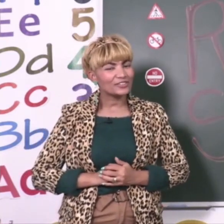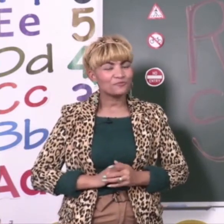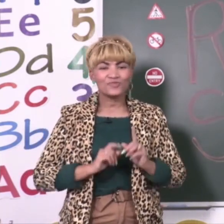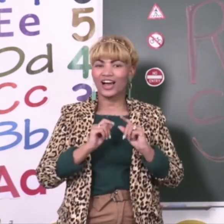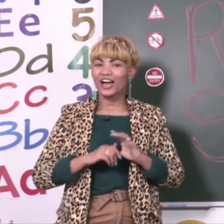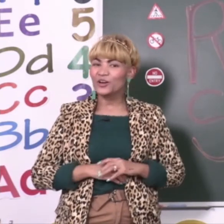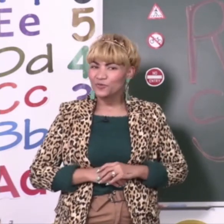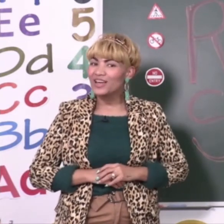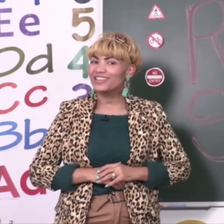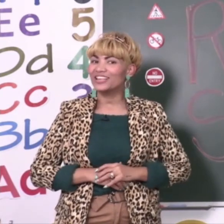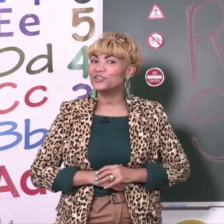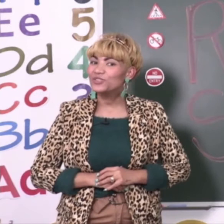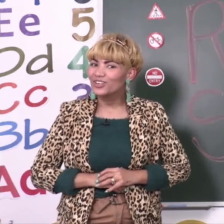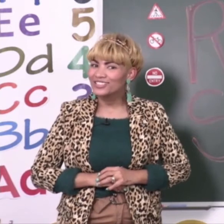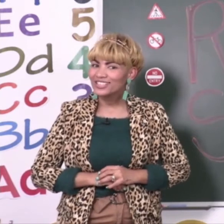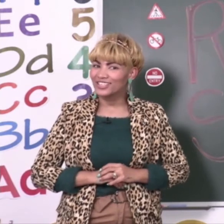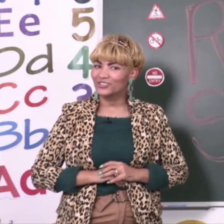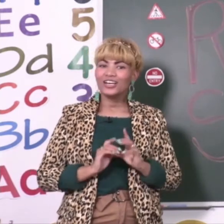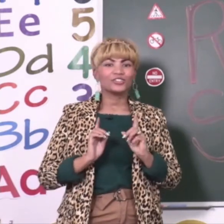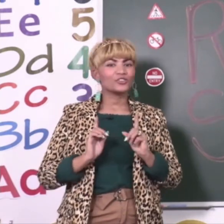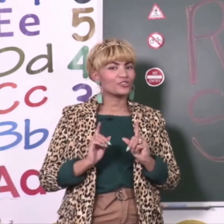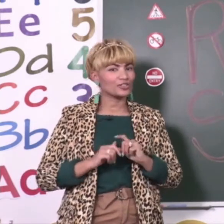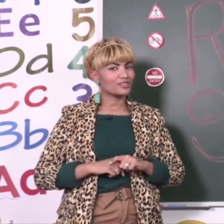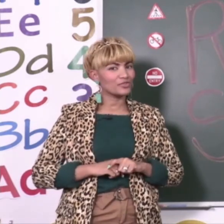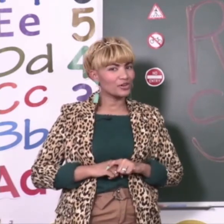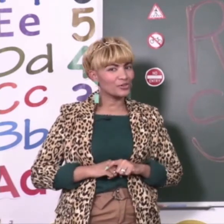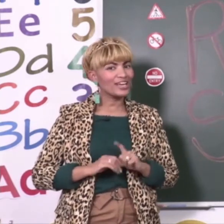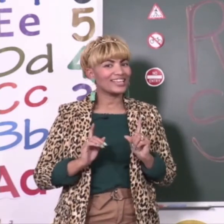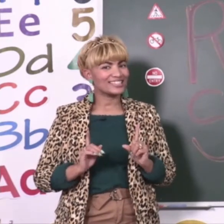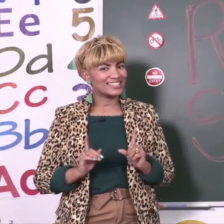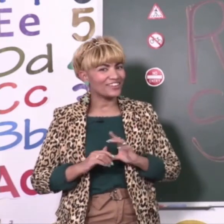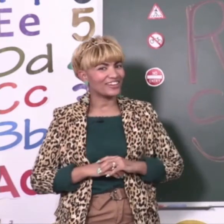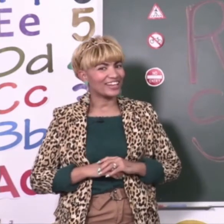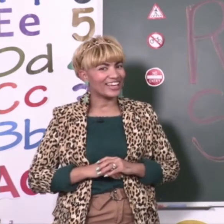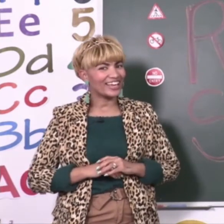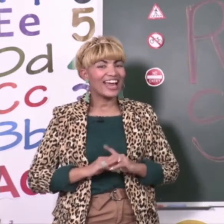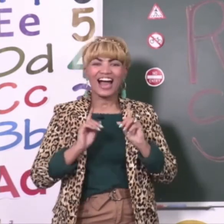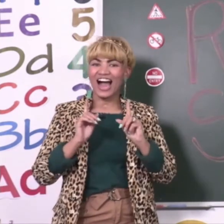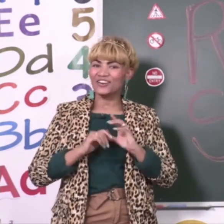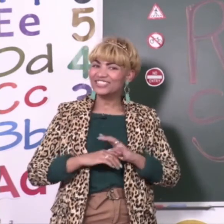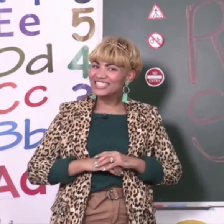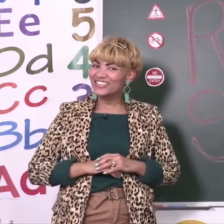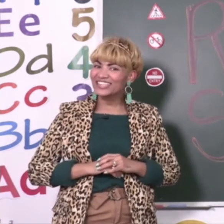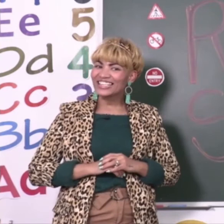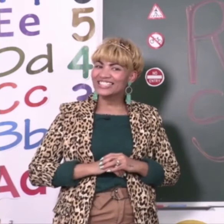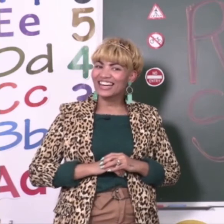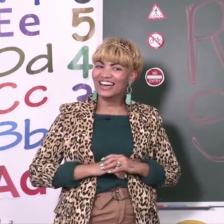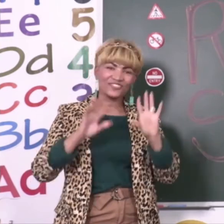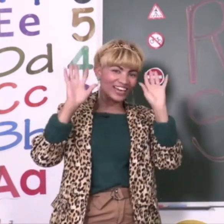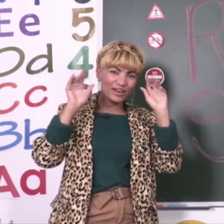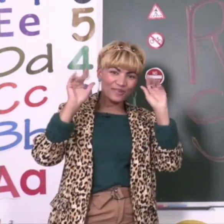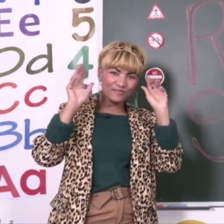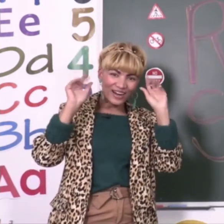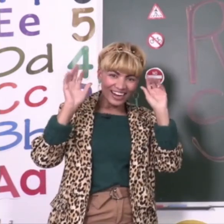everyone i hope that you will continue to cross the road safely i will see you next